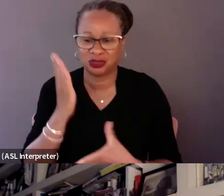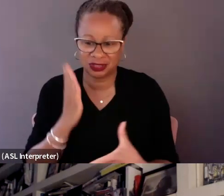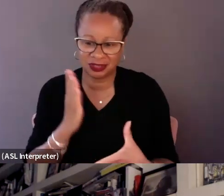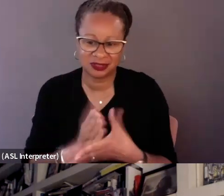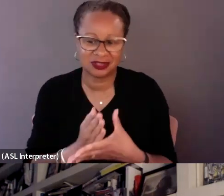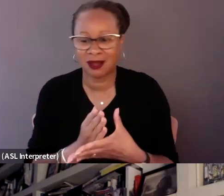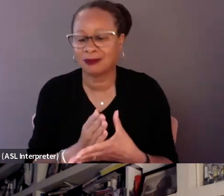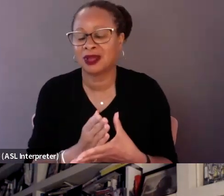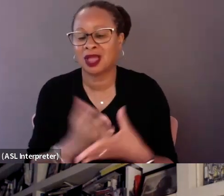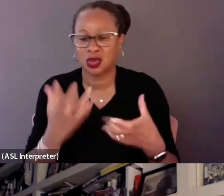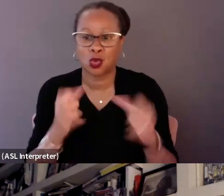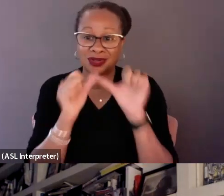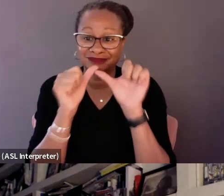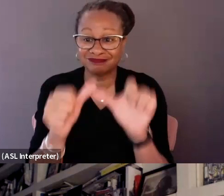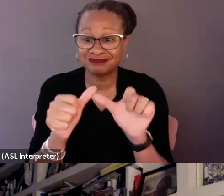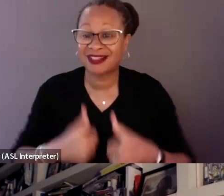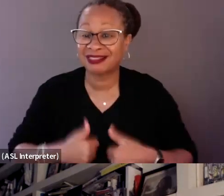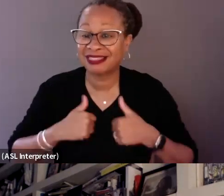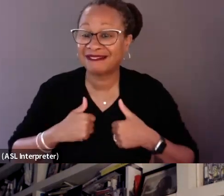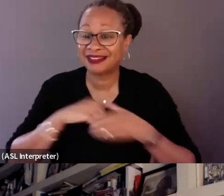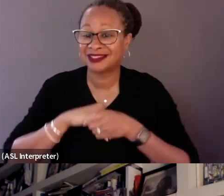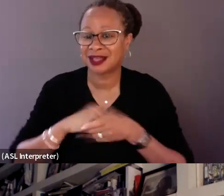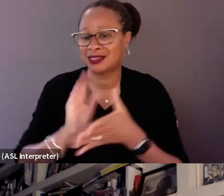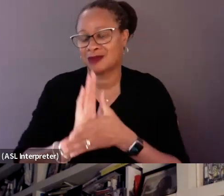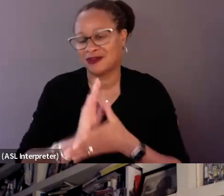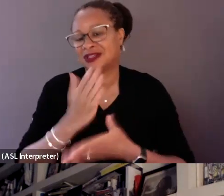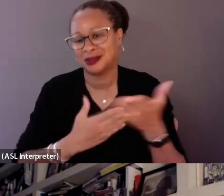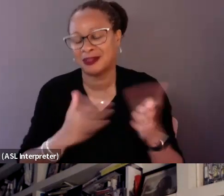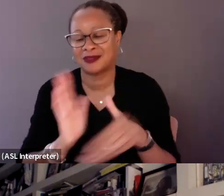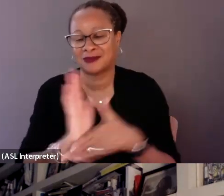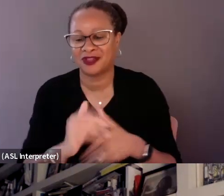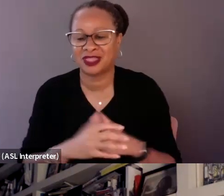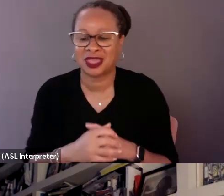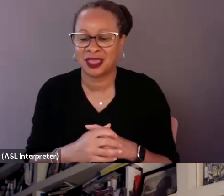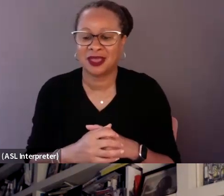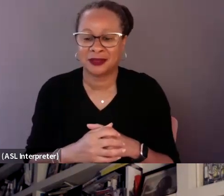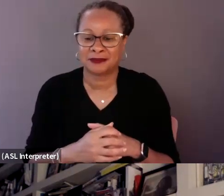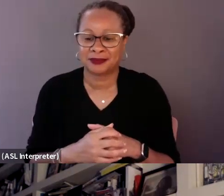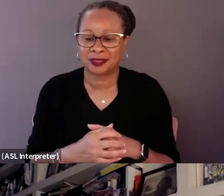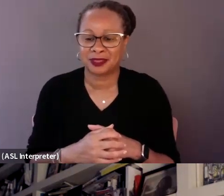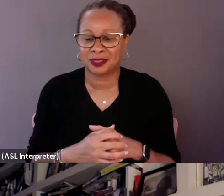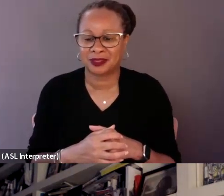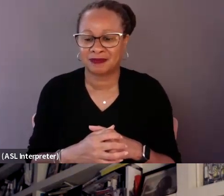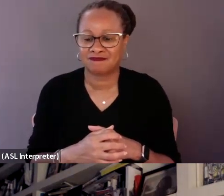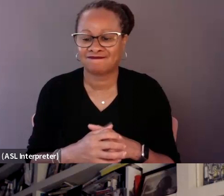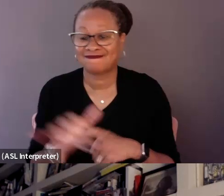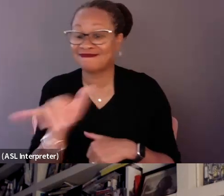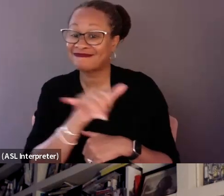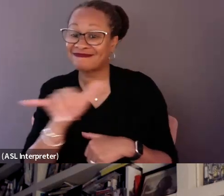want to keep living inside some of the movies that are your favorite movies. It's the same